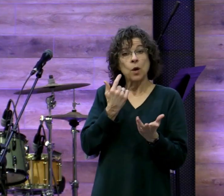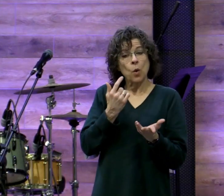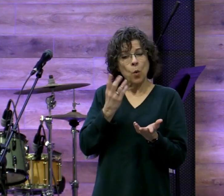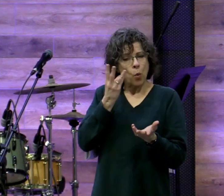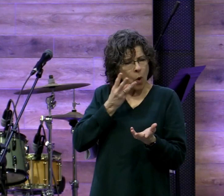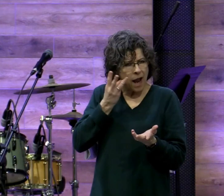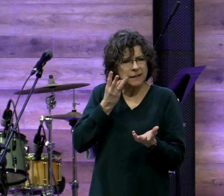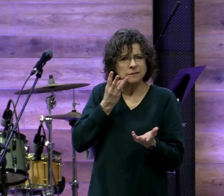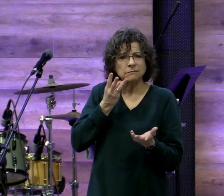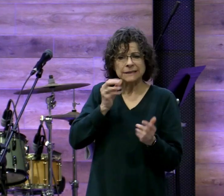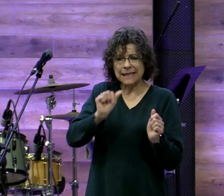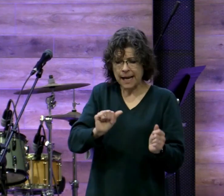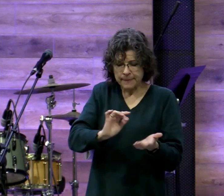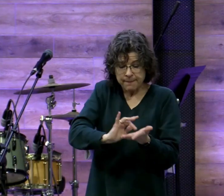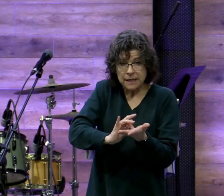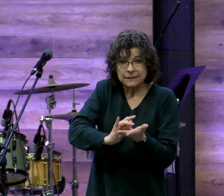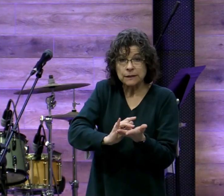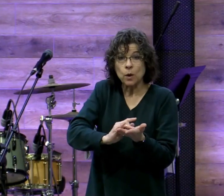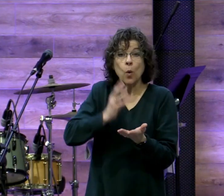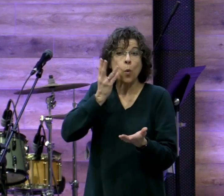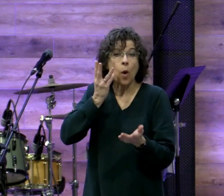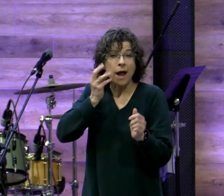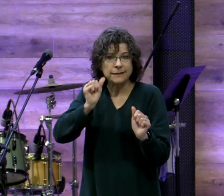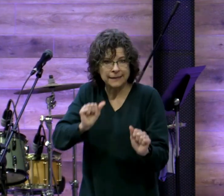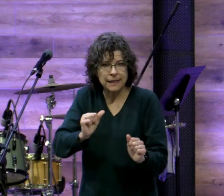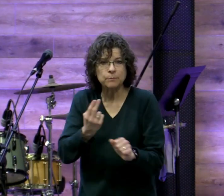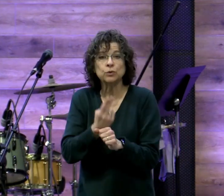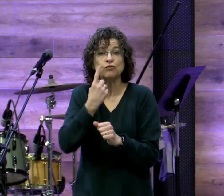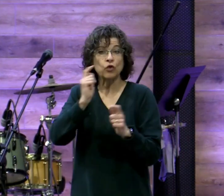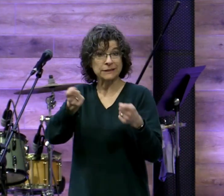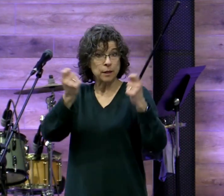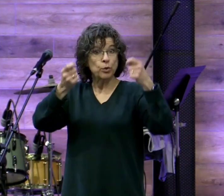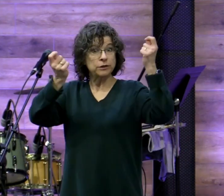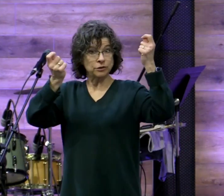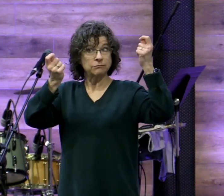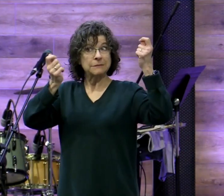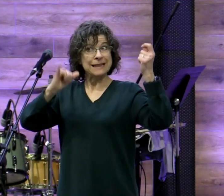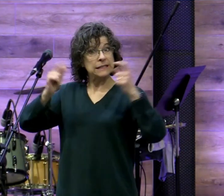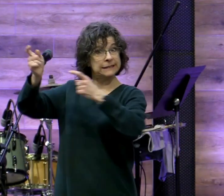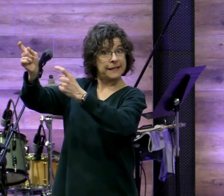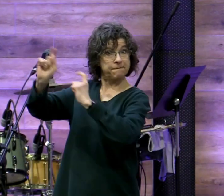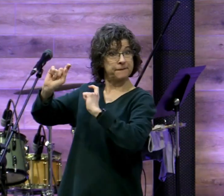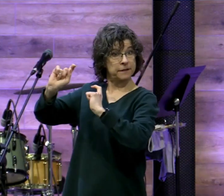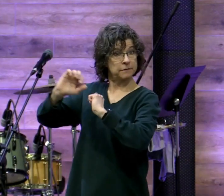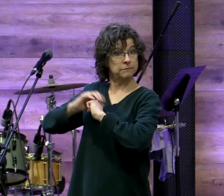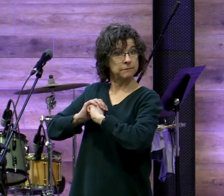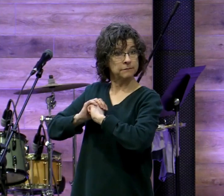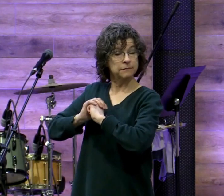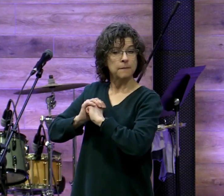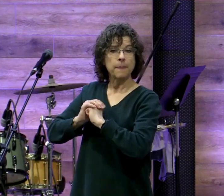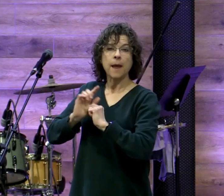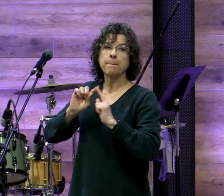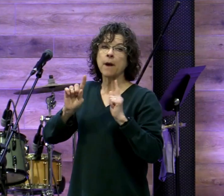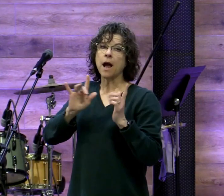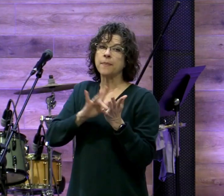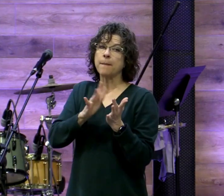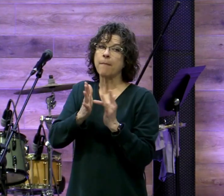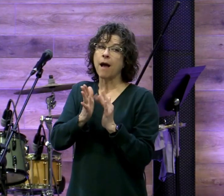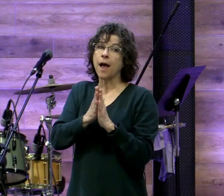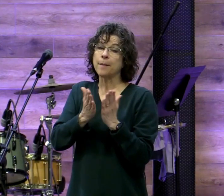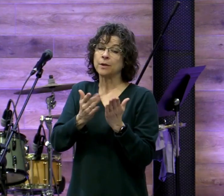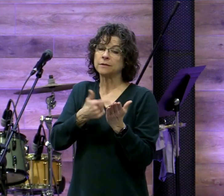good gift from the Lord. However, the Bible does universally condemn